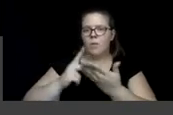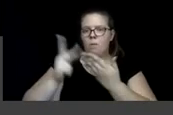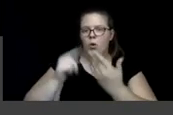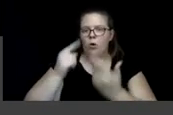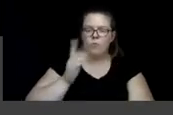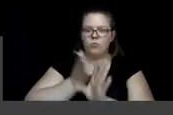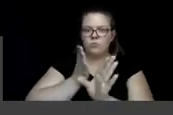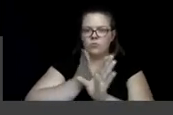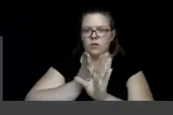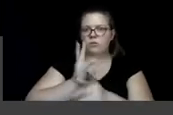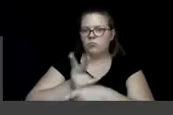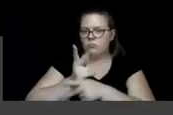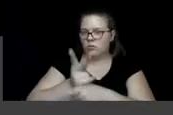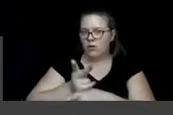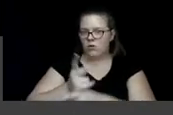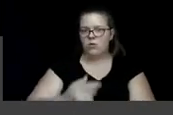psychological care.